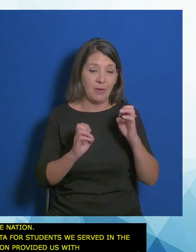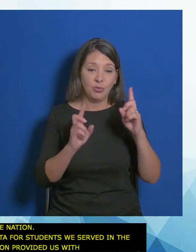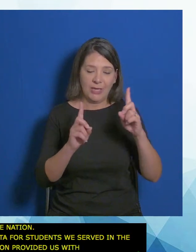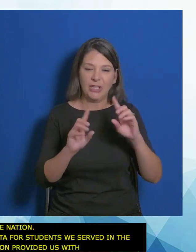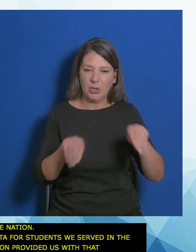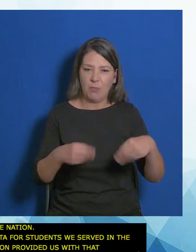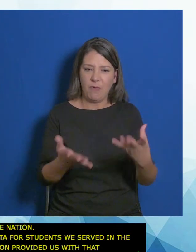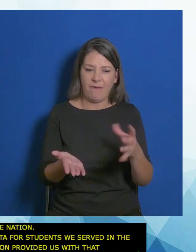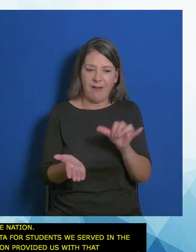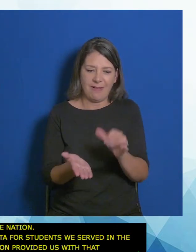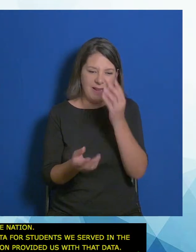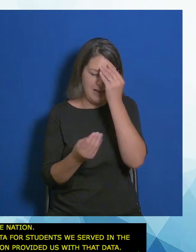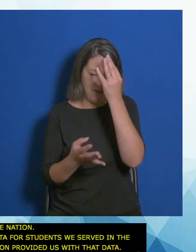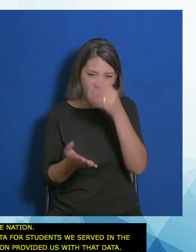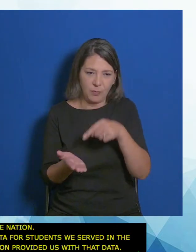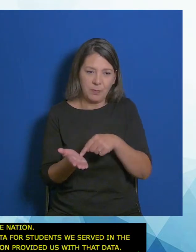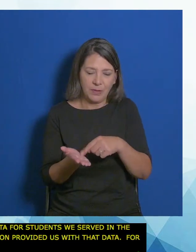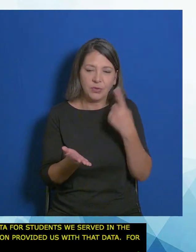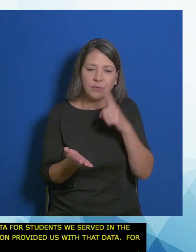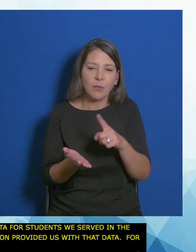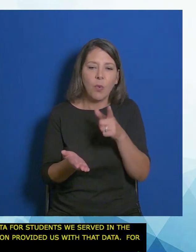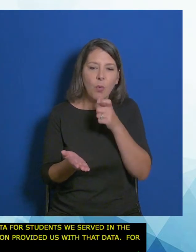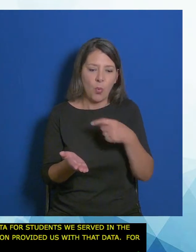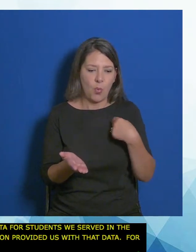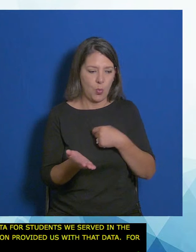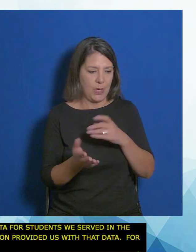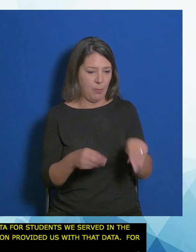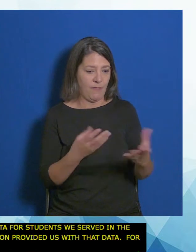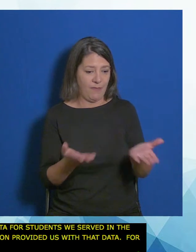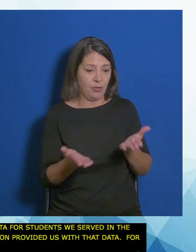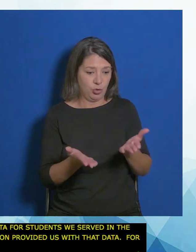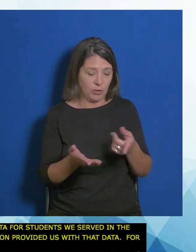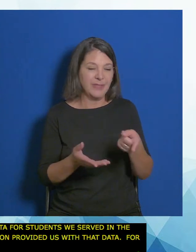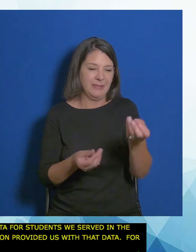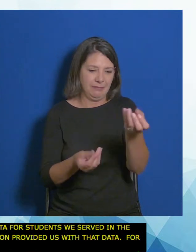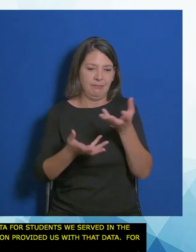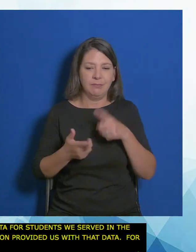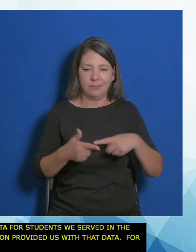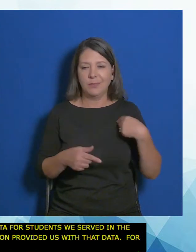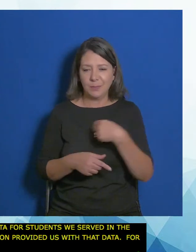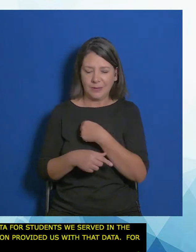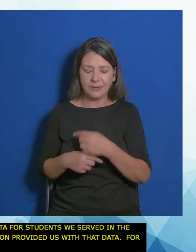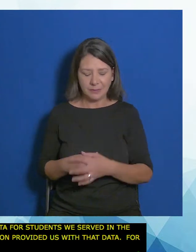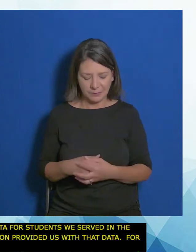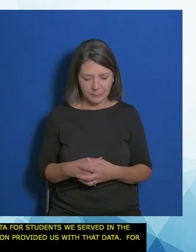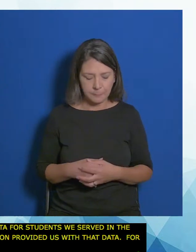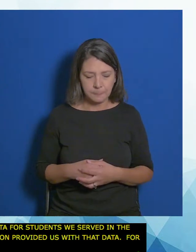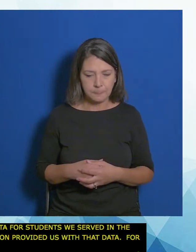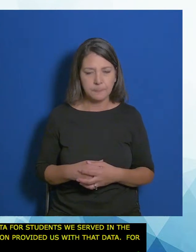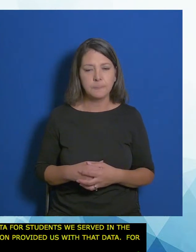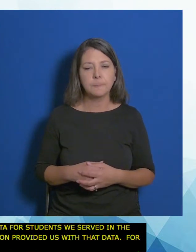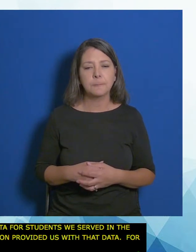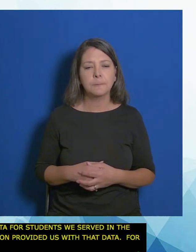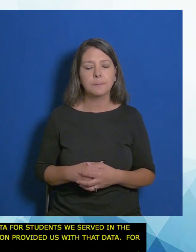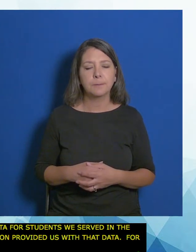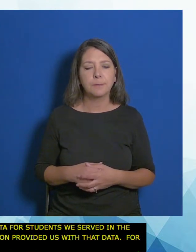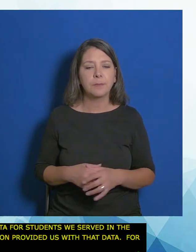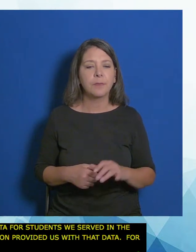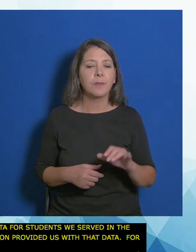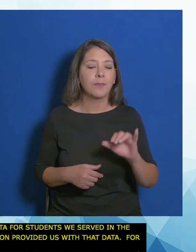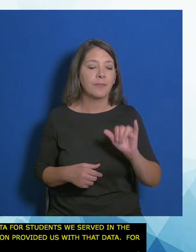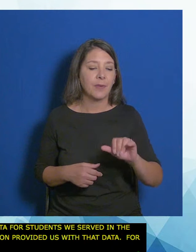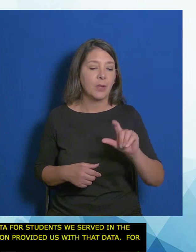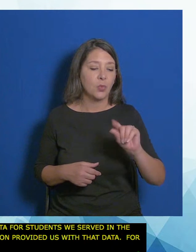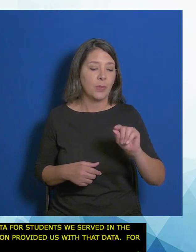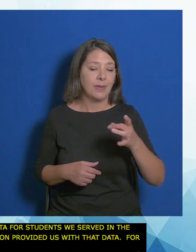for students that we serve through our regional cooperatives. In 2018, the